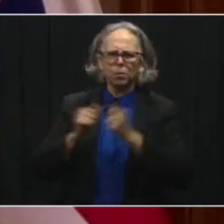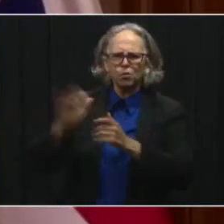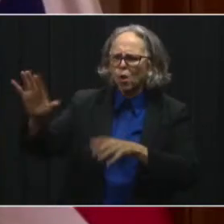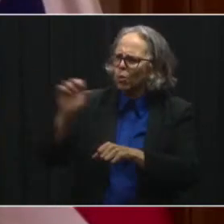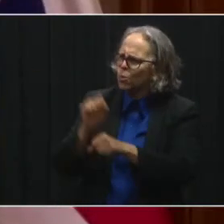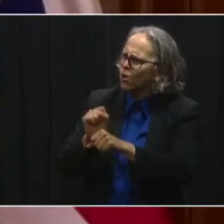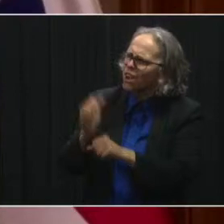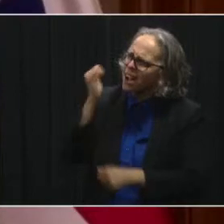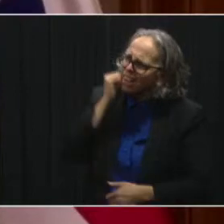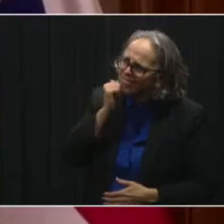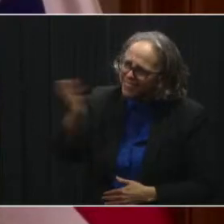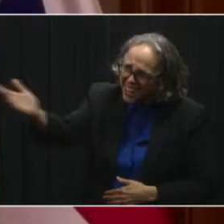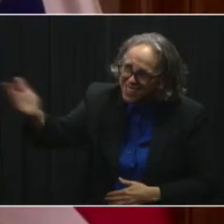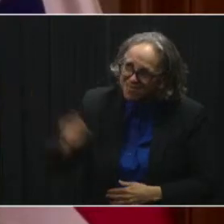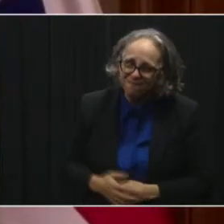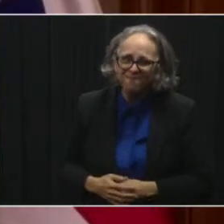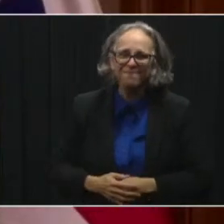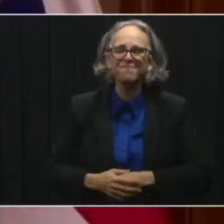are going in Zanesville.